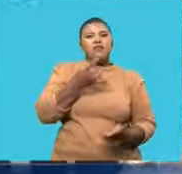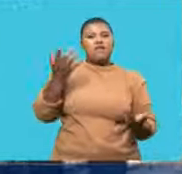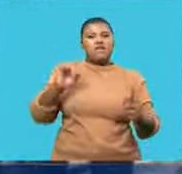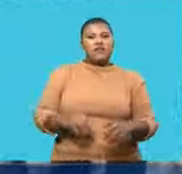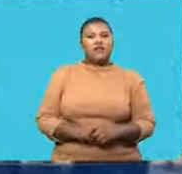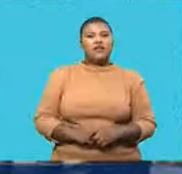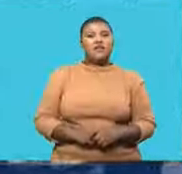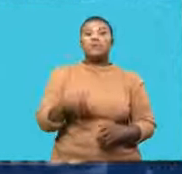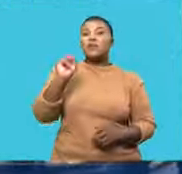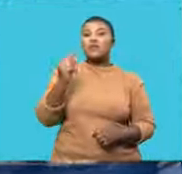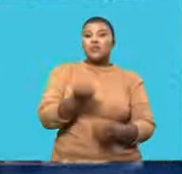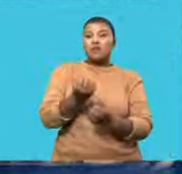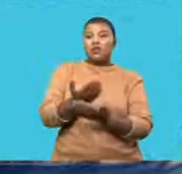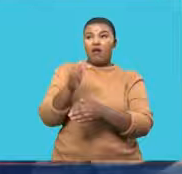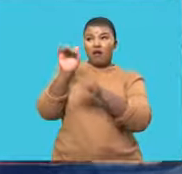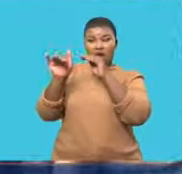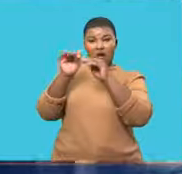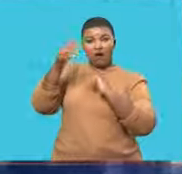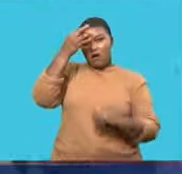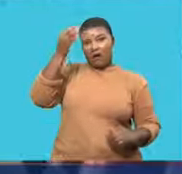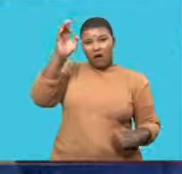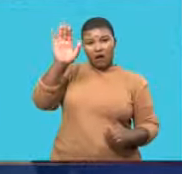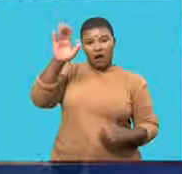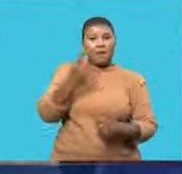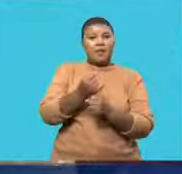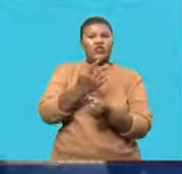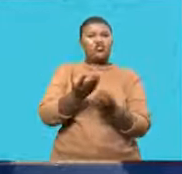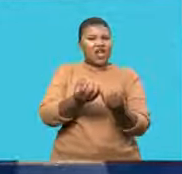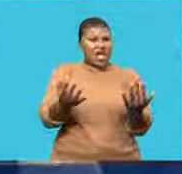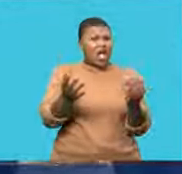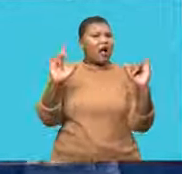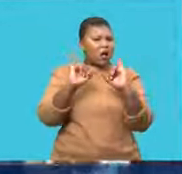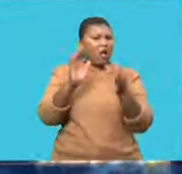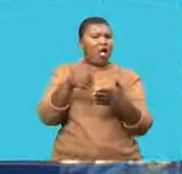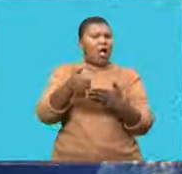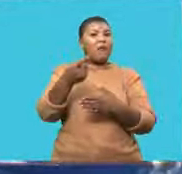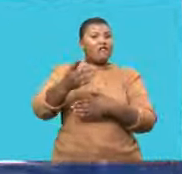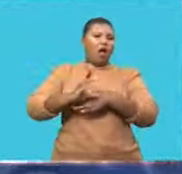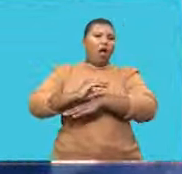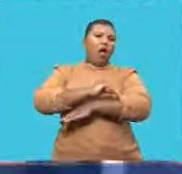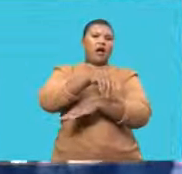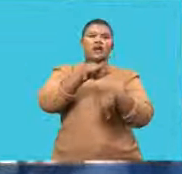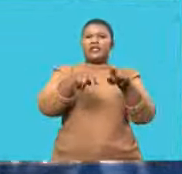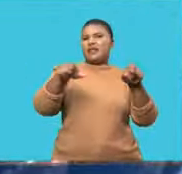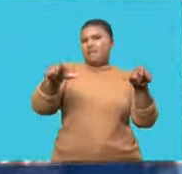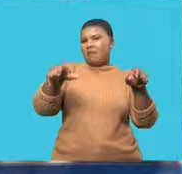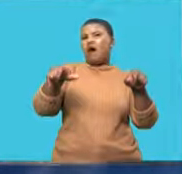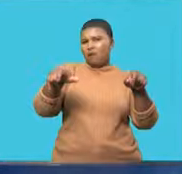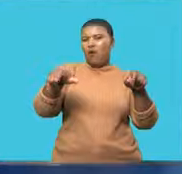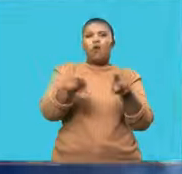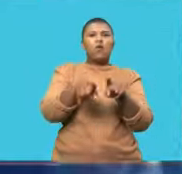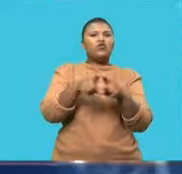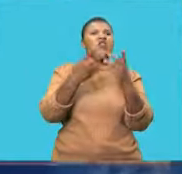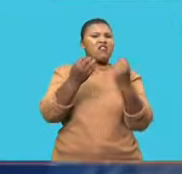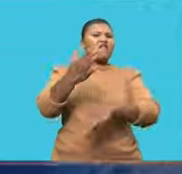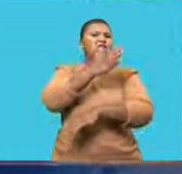ena ke ho ipiletsa tshebetsong le tshehetsong e potlakileng ho bakudi ba kojwana di maetleng ba kulang ka lefu la kankere mme ba